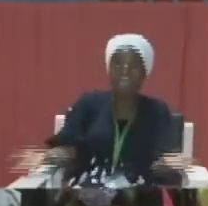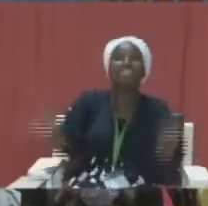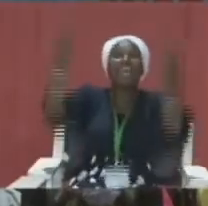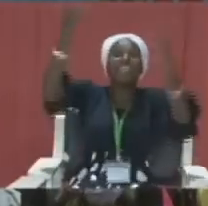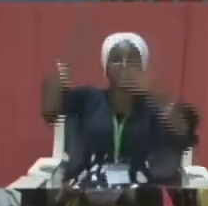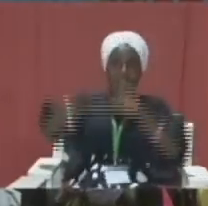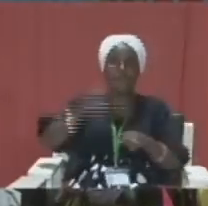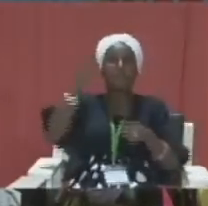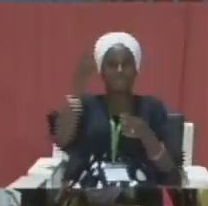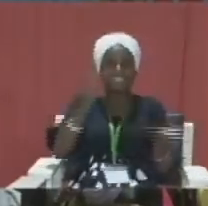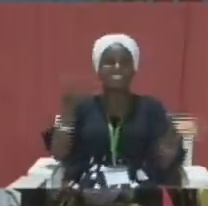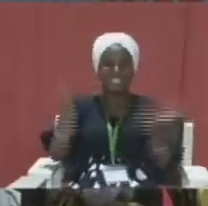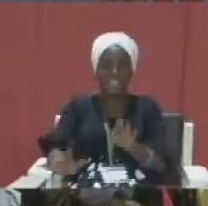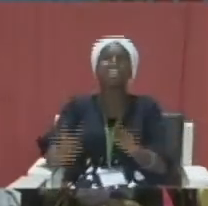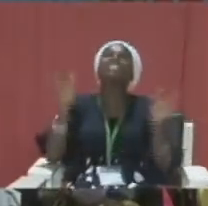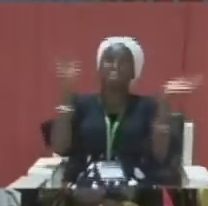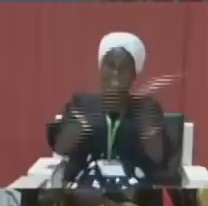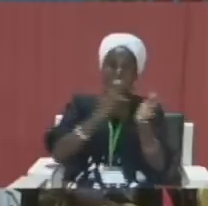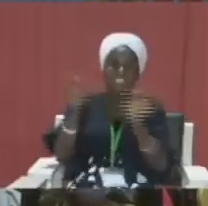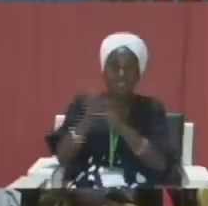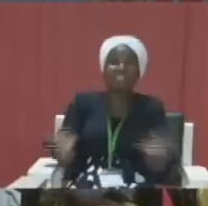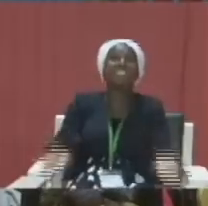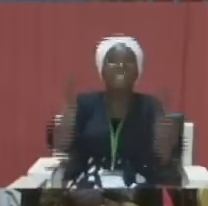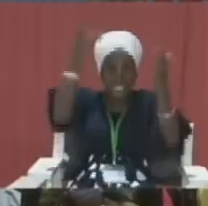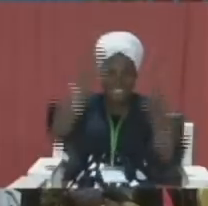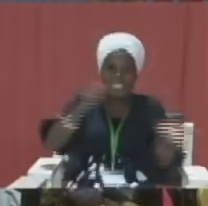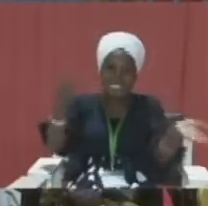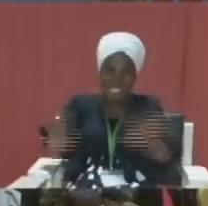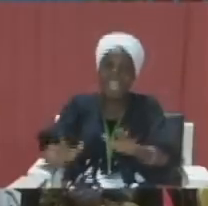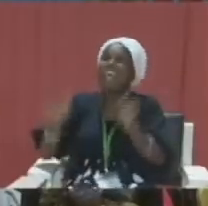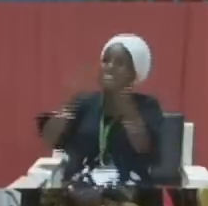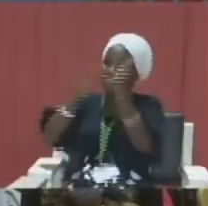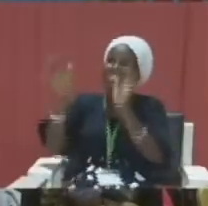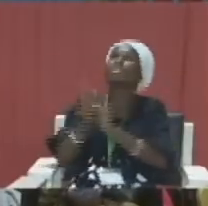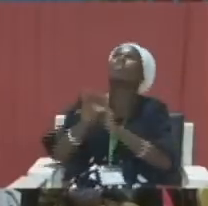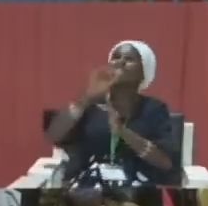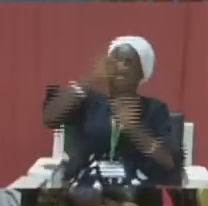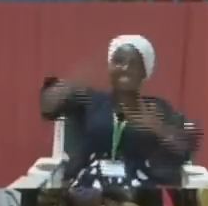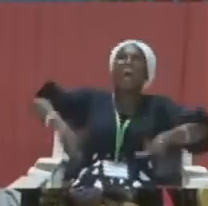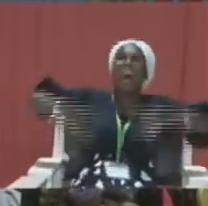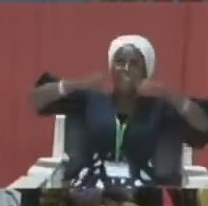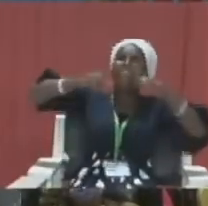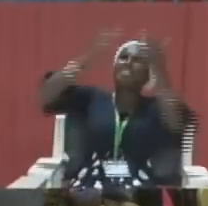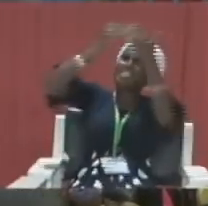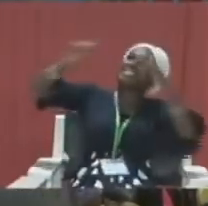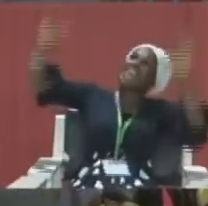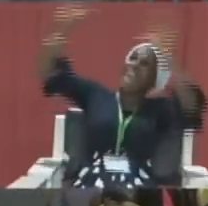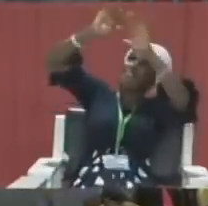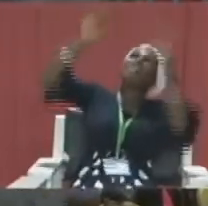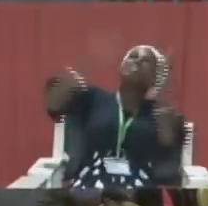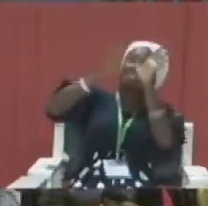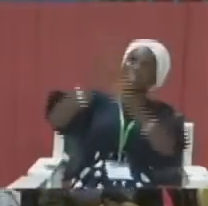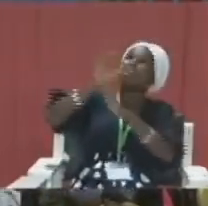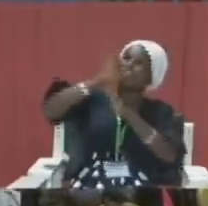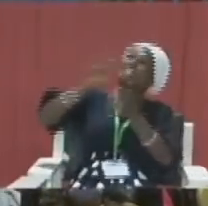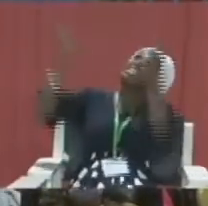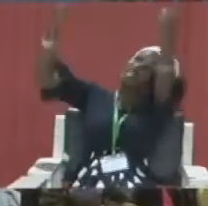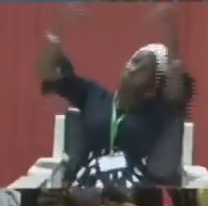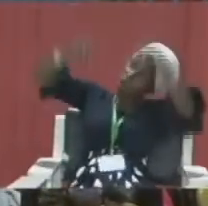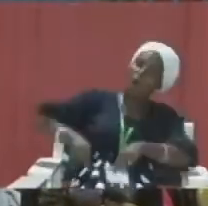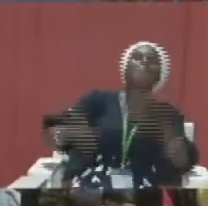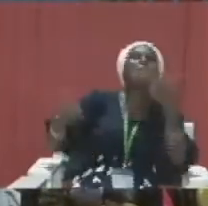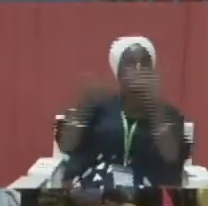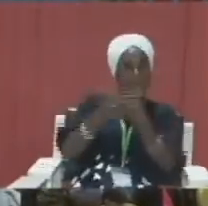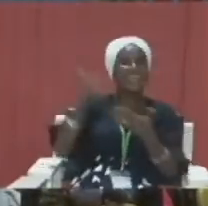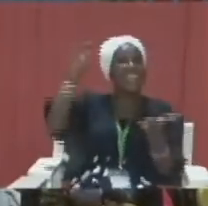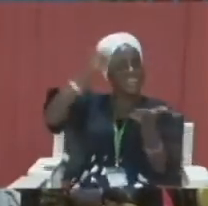himself died and rose from the dead, the man who is alive and has gone to heaven, the man who is coming back, the man who has